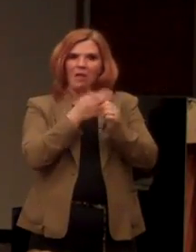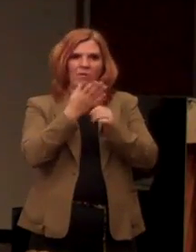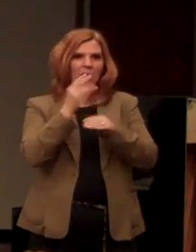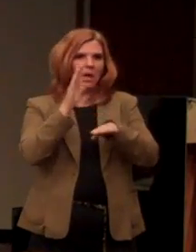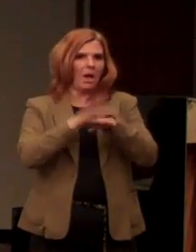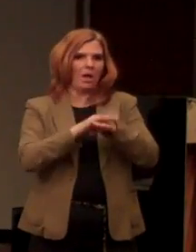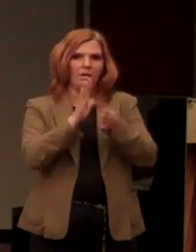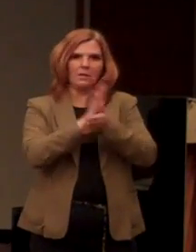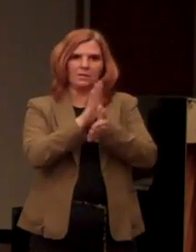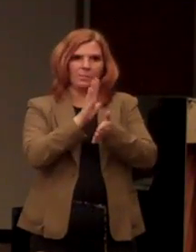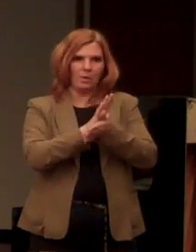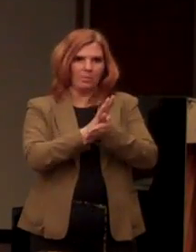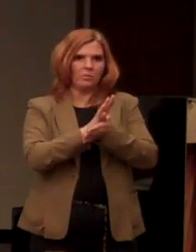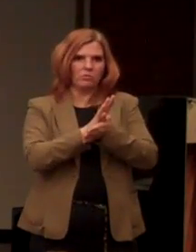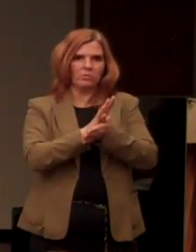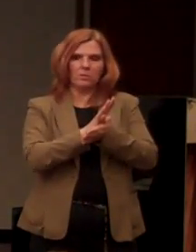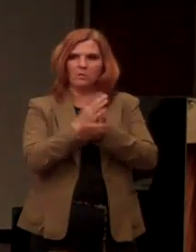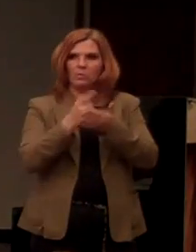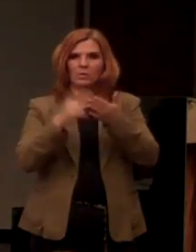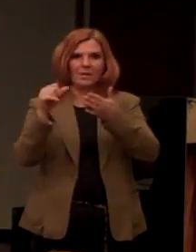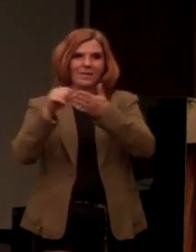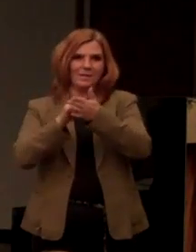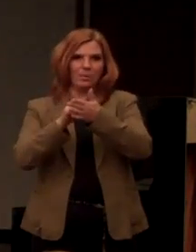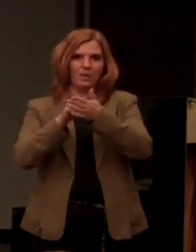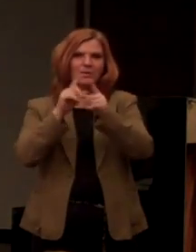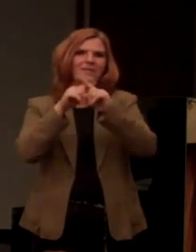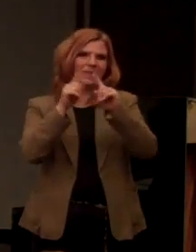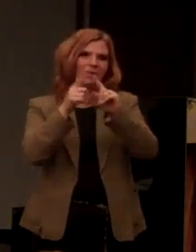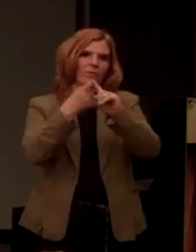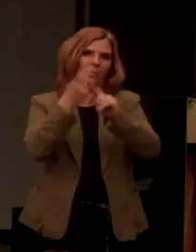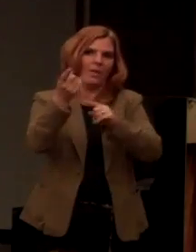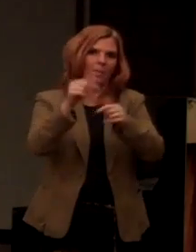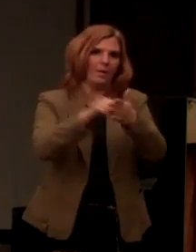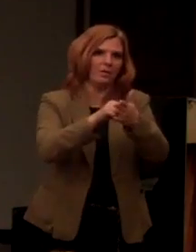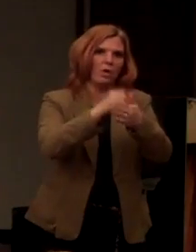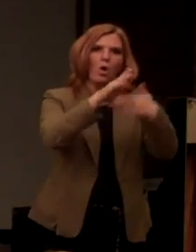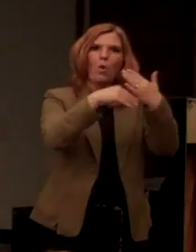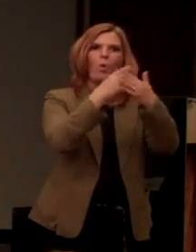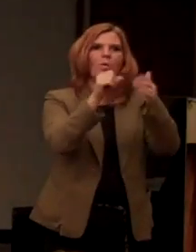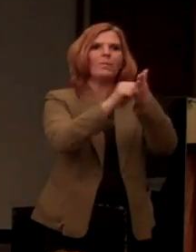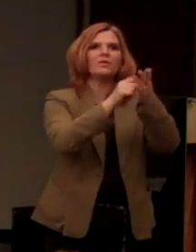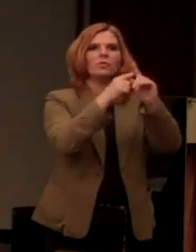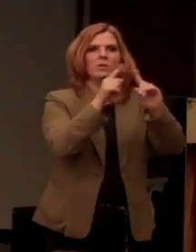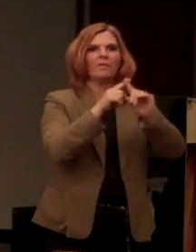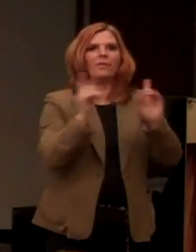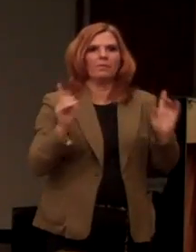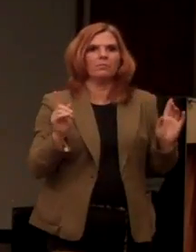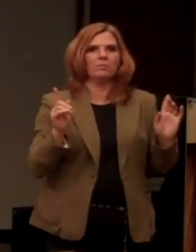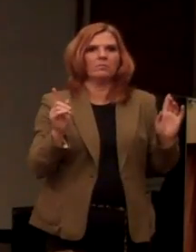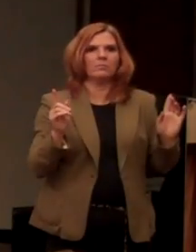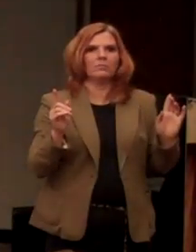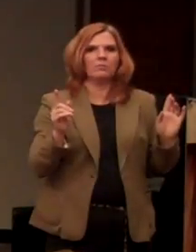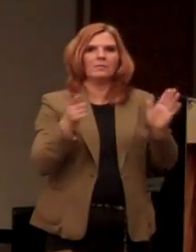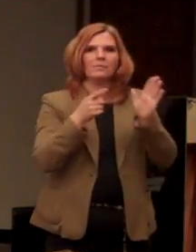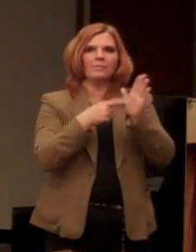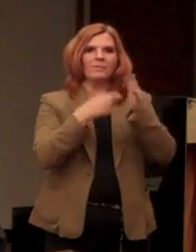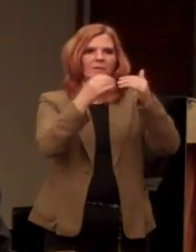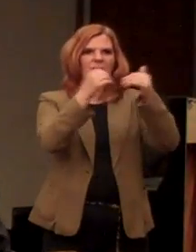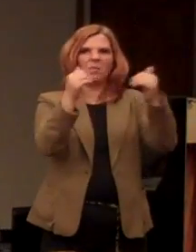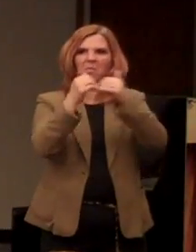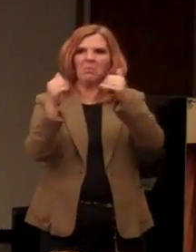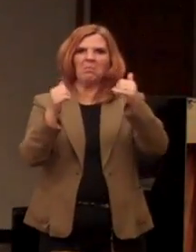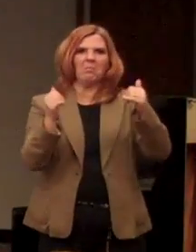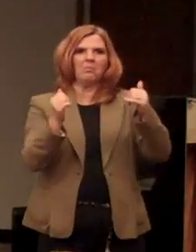everything on these pages, what's on this page is not on that page. What's on this page is not on this page. This is a separate